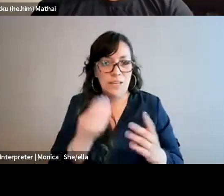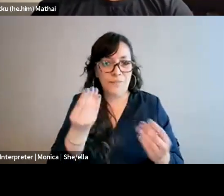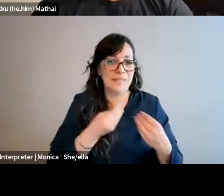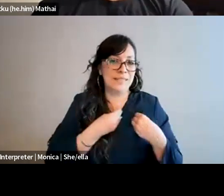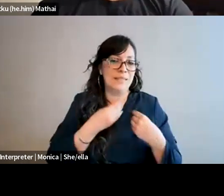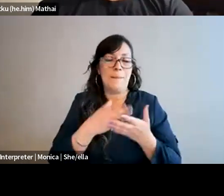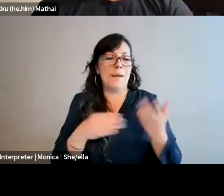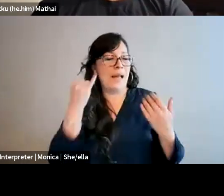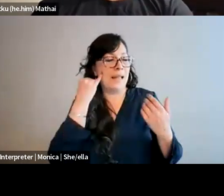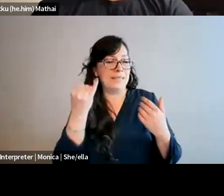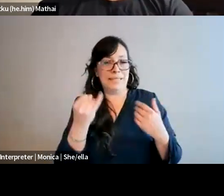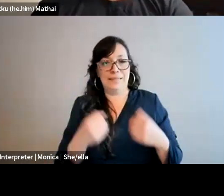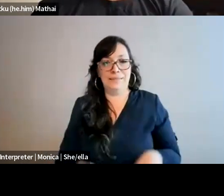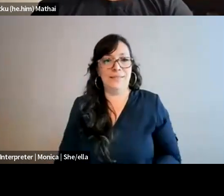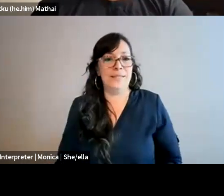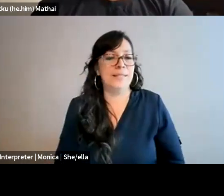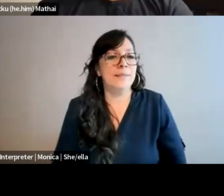brief remarks.